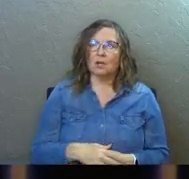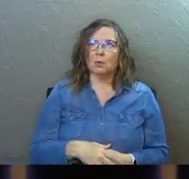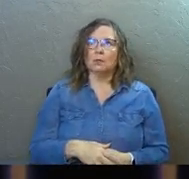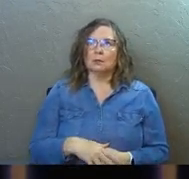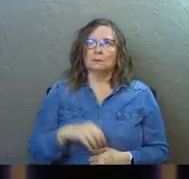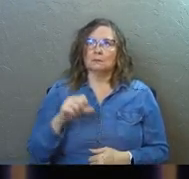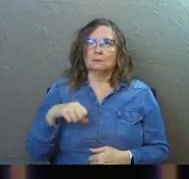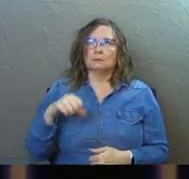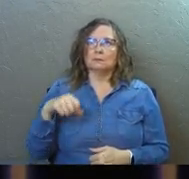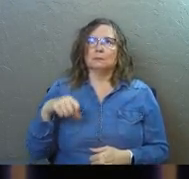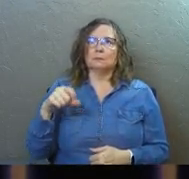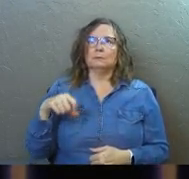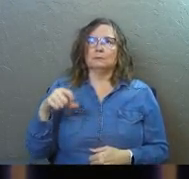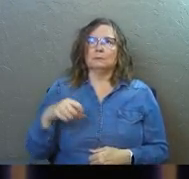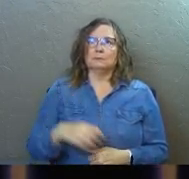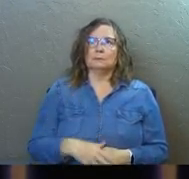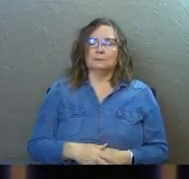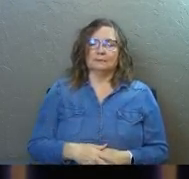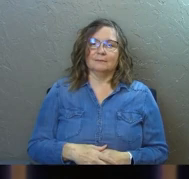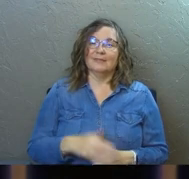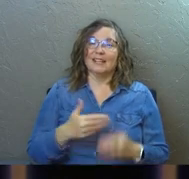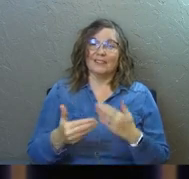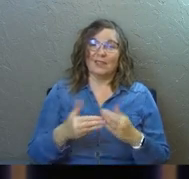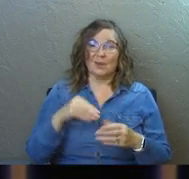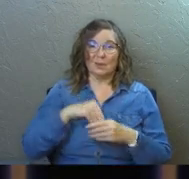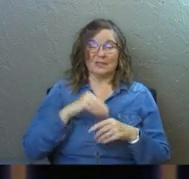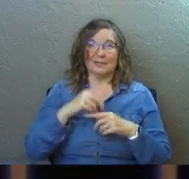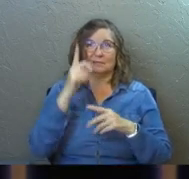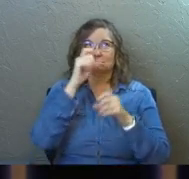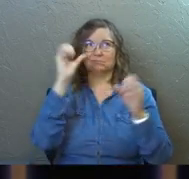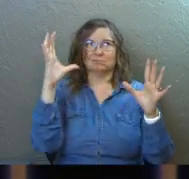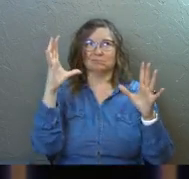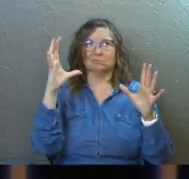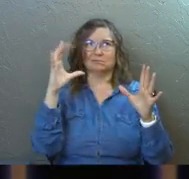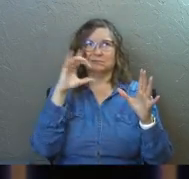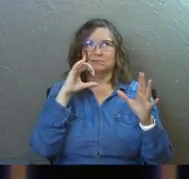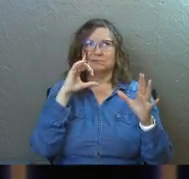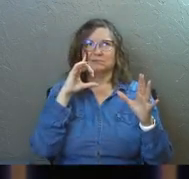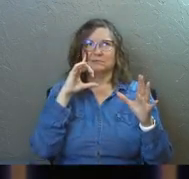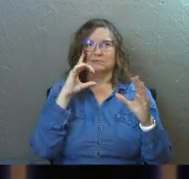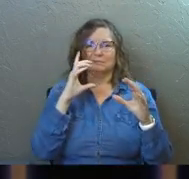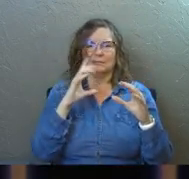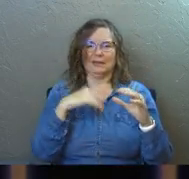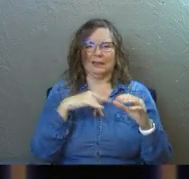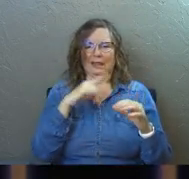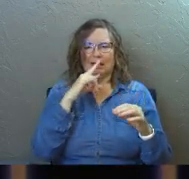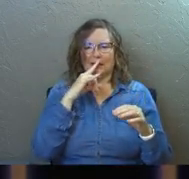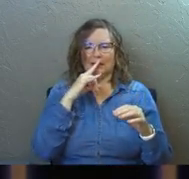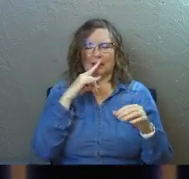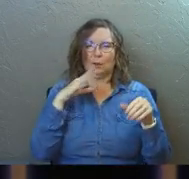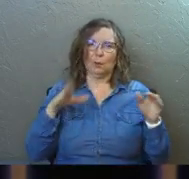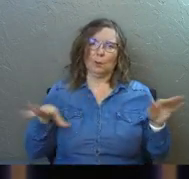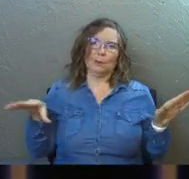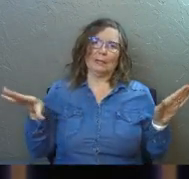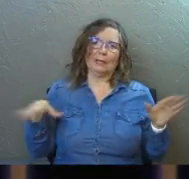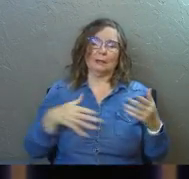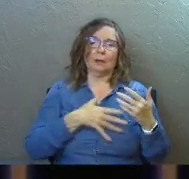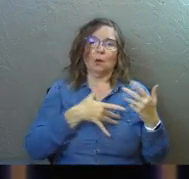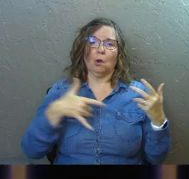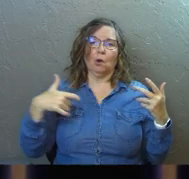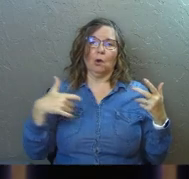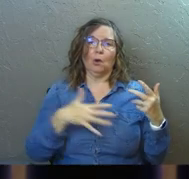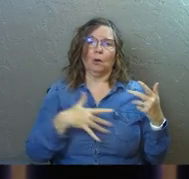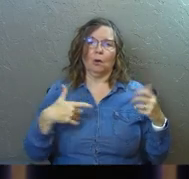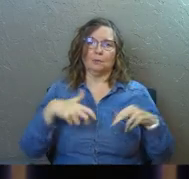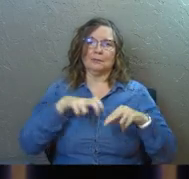dutifully say yes. Even though the pictures that I had in my mind at that time were of like a little cherub with wings and a little harp